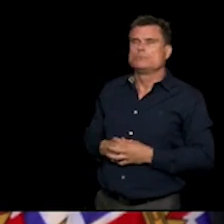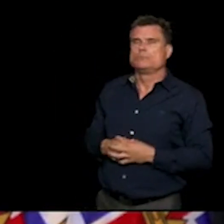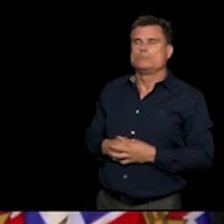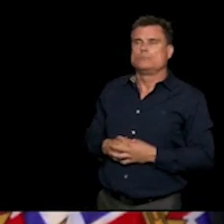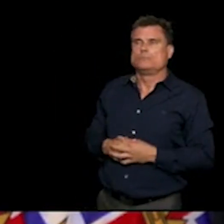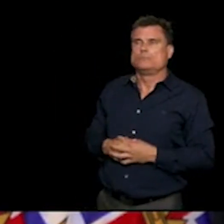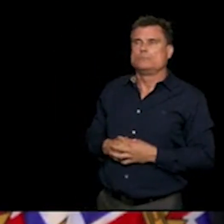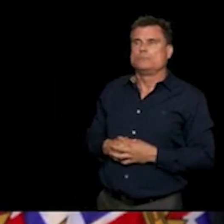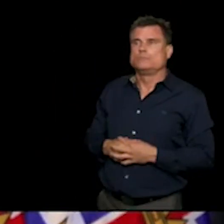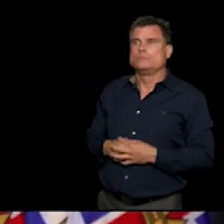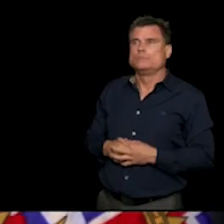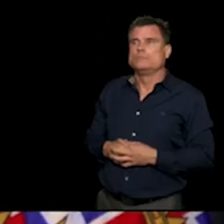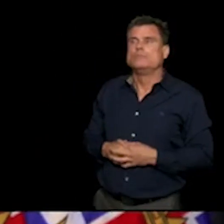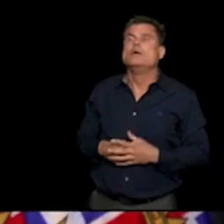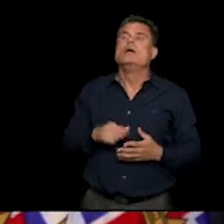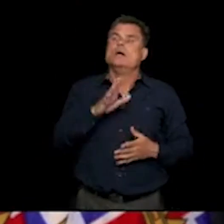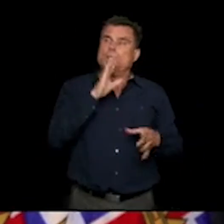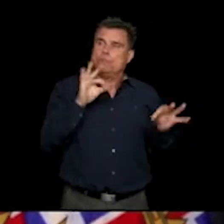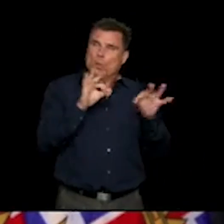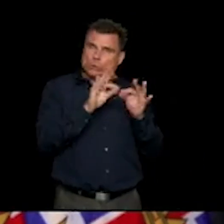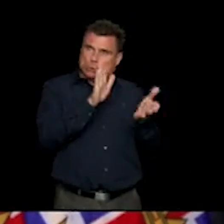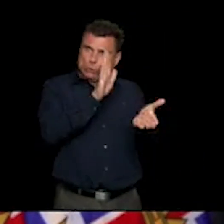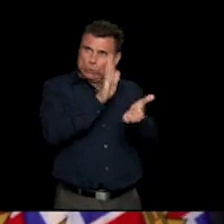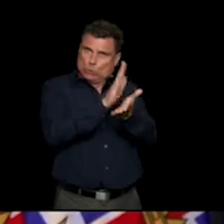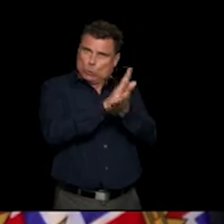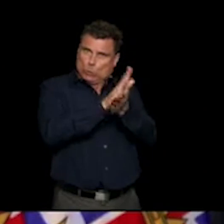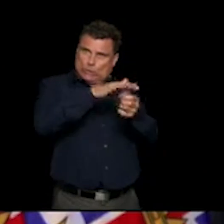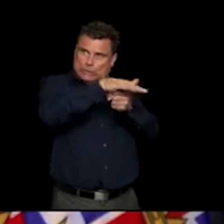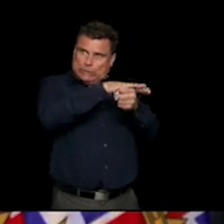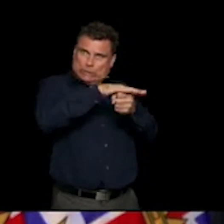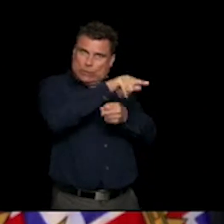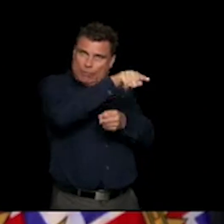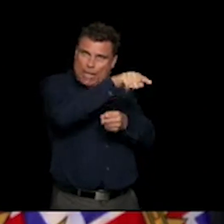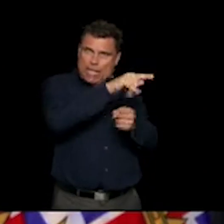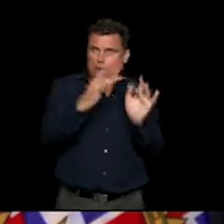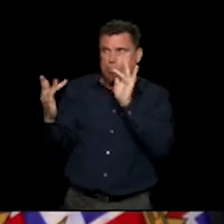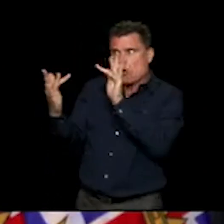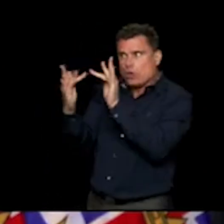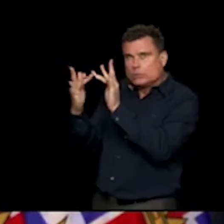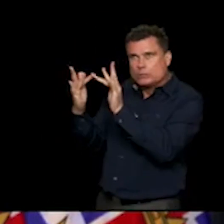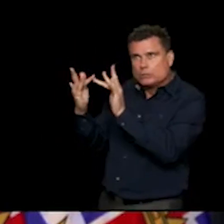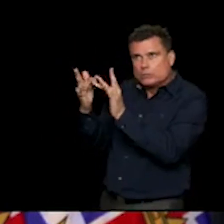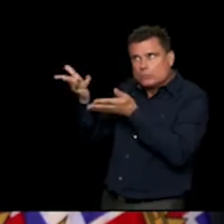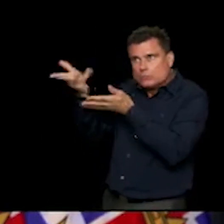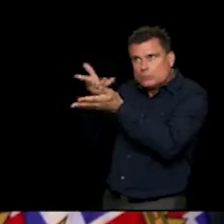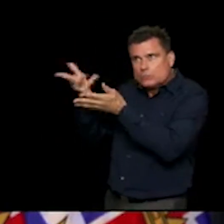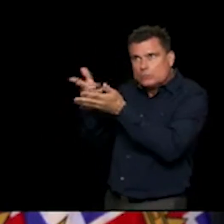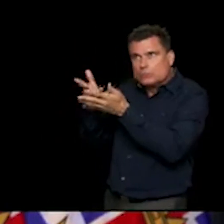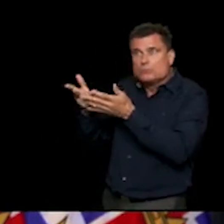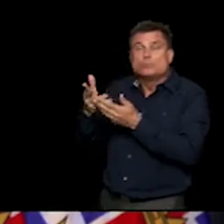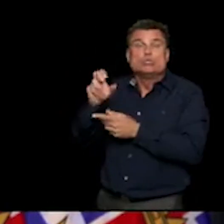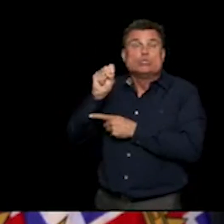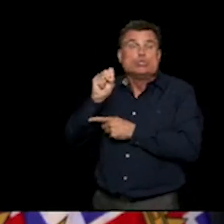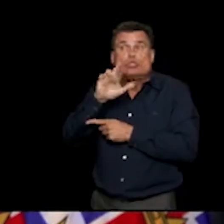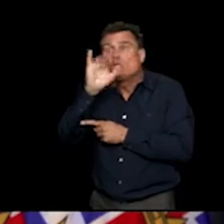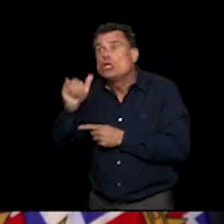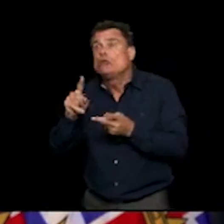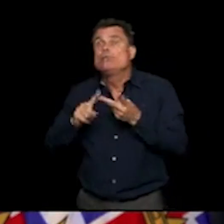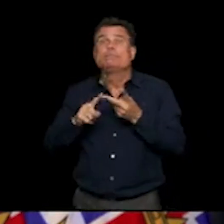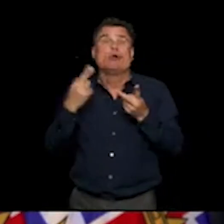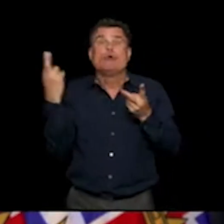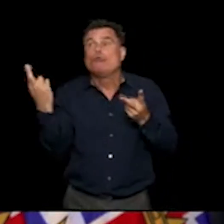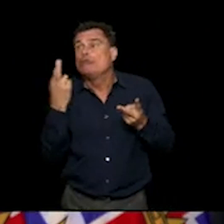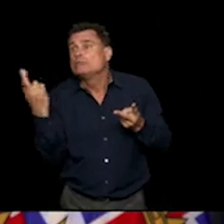districts to be doing an enhanced registration enrollment outreach, which many districts are doing right now. There are districts like